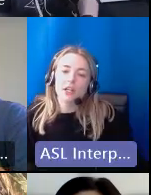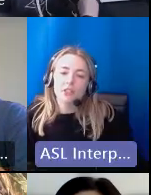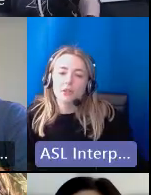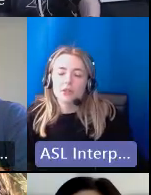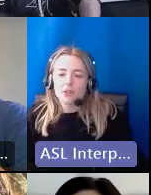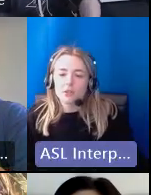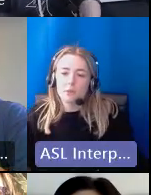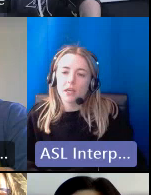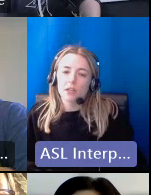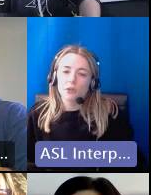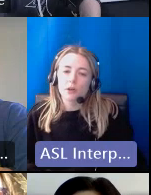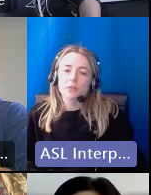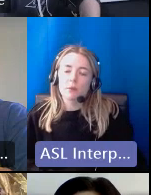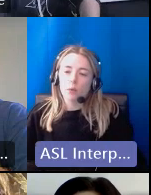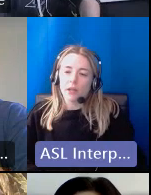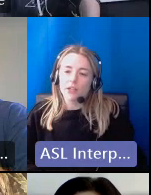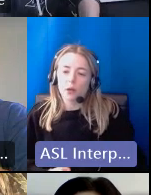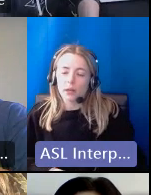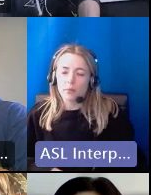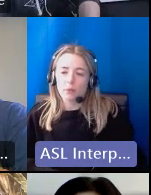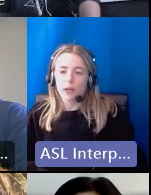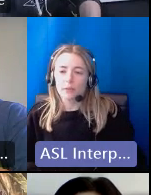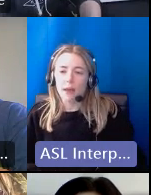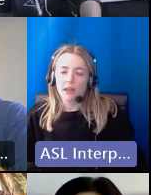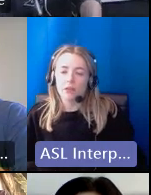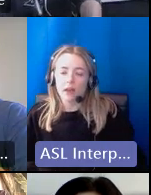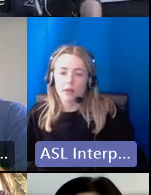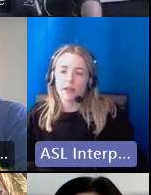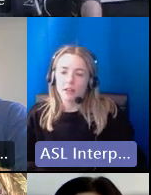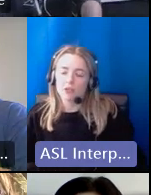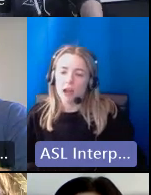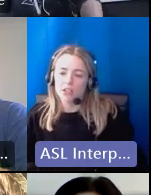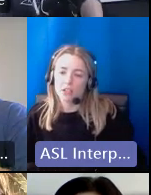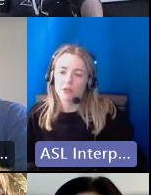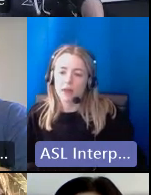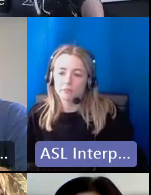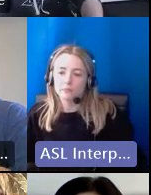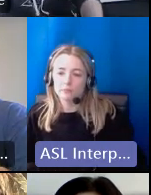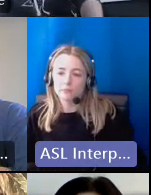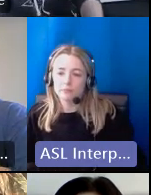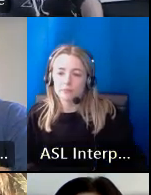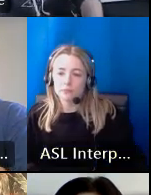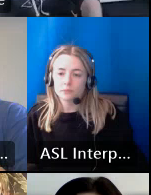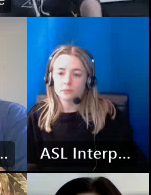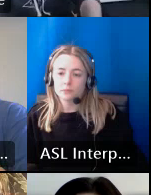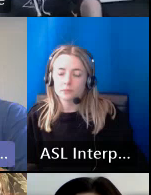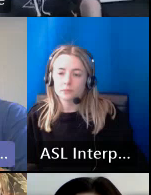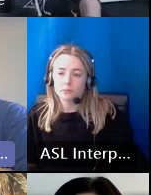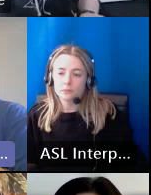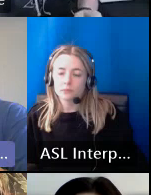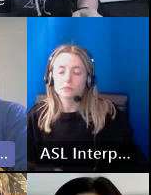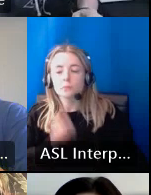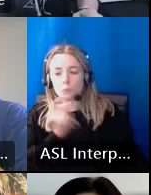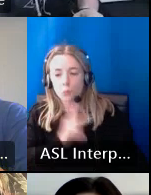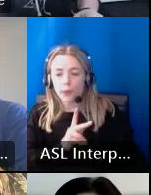I feel like the cartoon is also speaking towards people wanting to work and be more independent rather than having distractions around them.